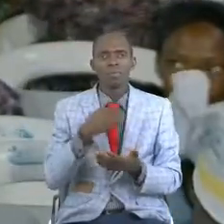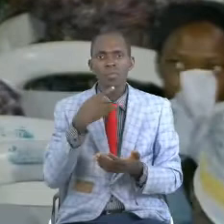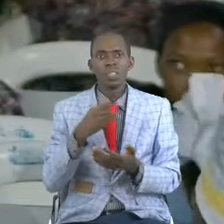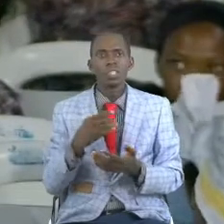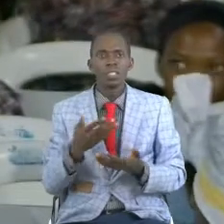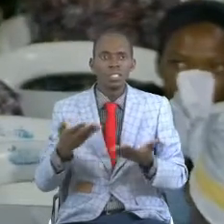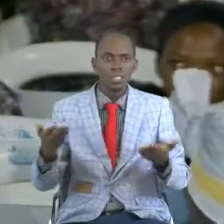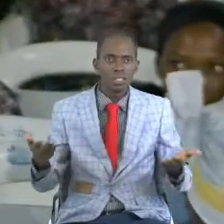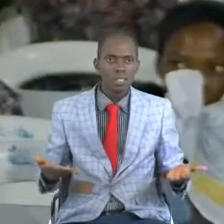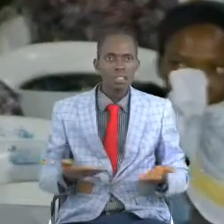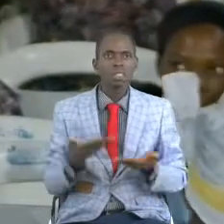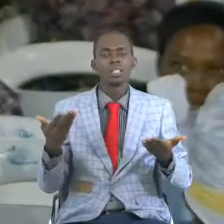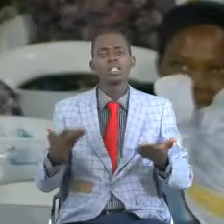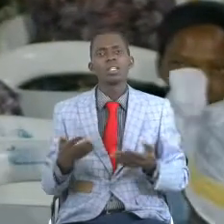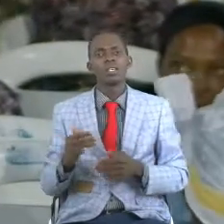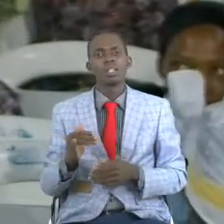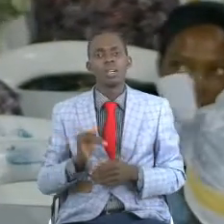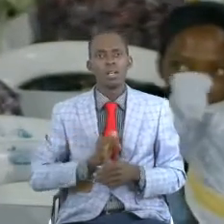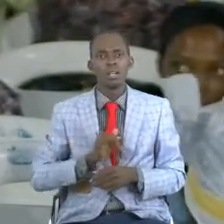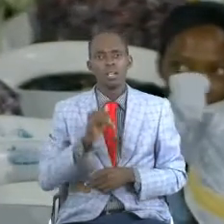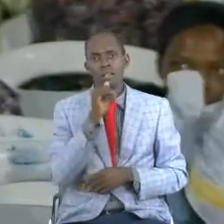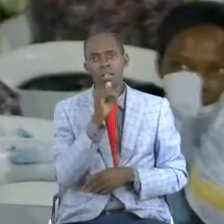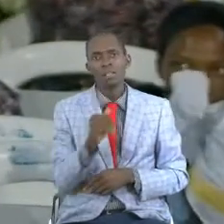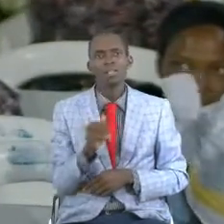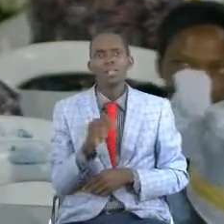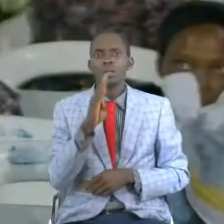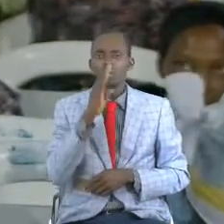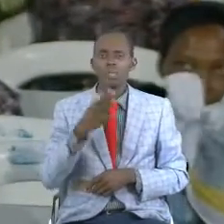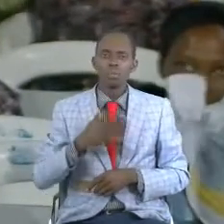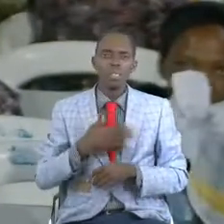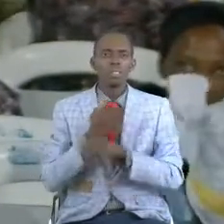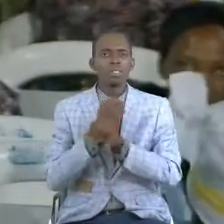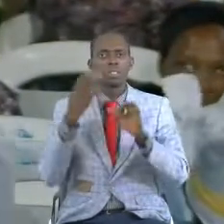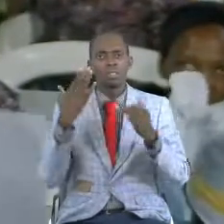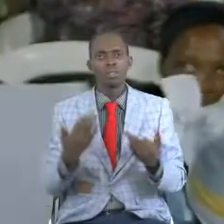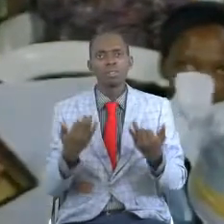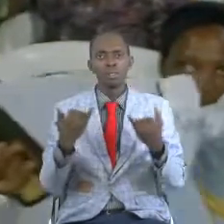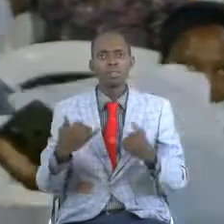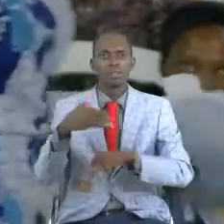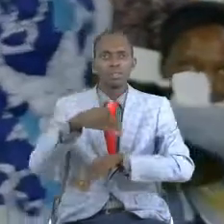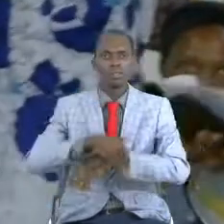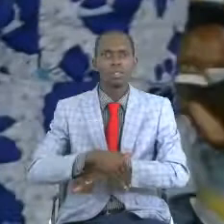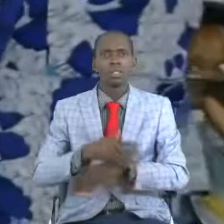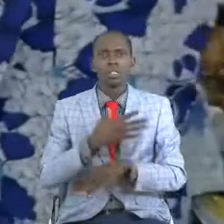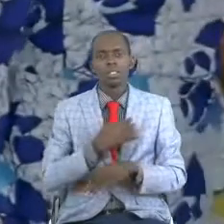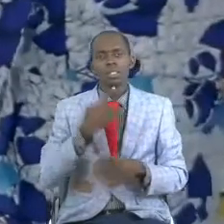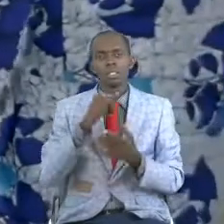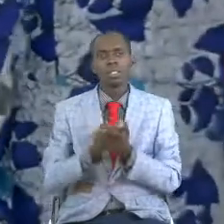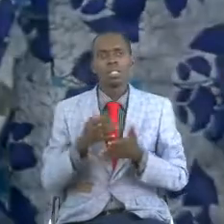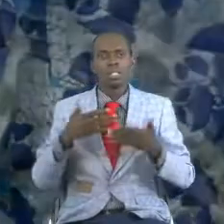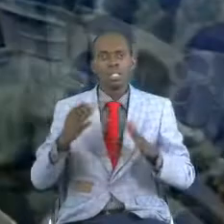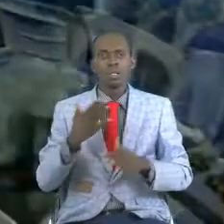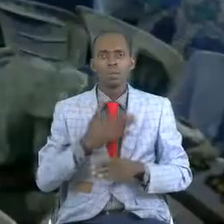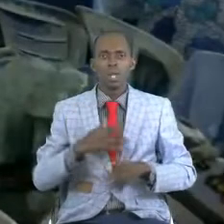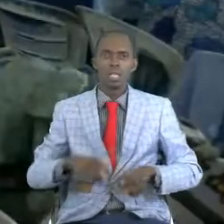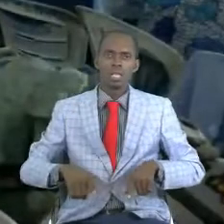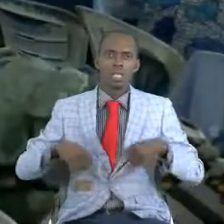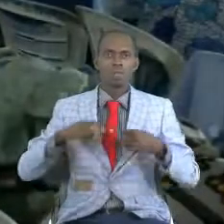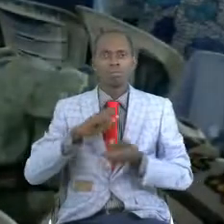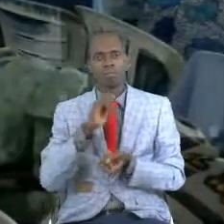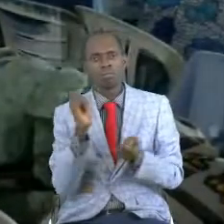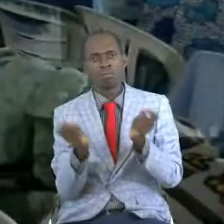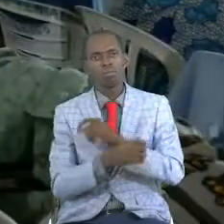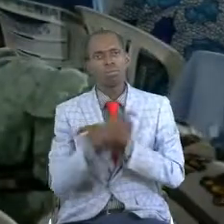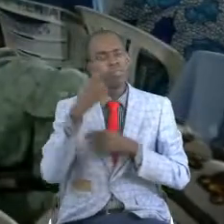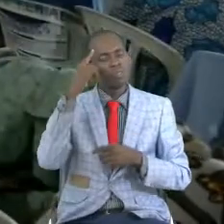my savior tonight. And let my life turn around for the better. Keep standing. I'm